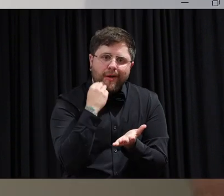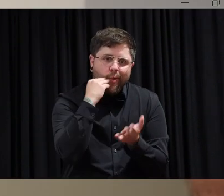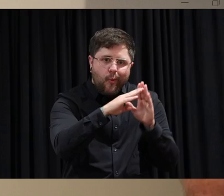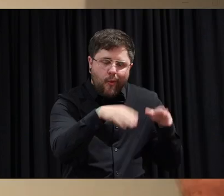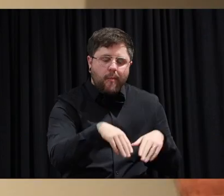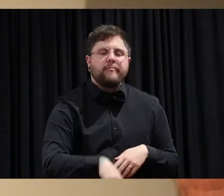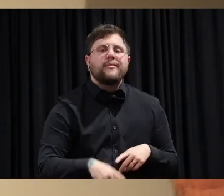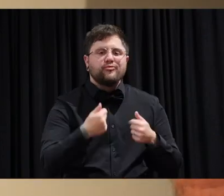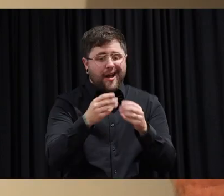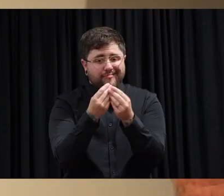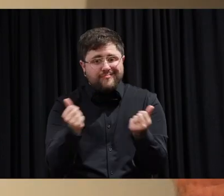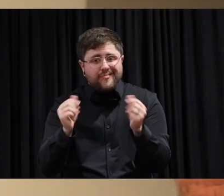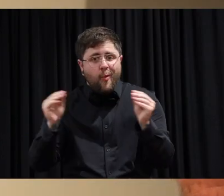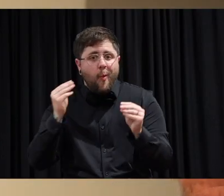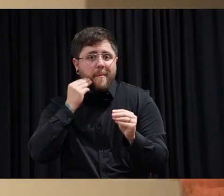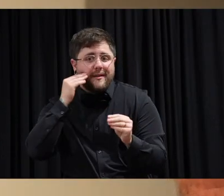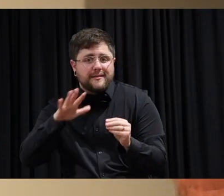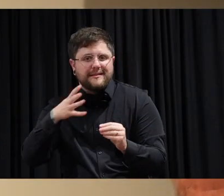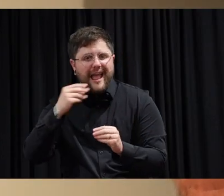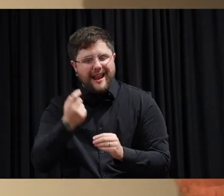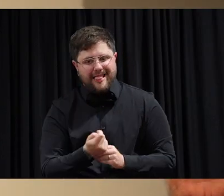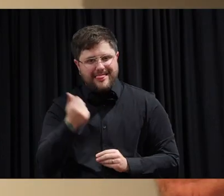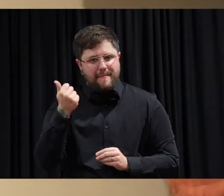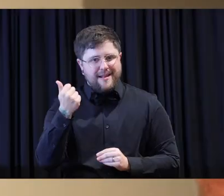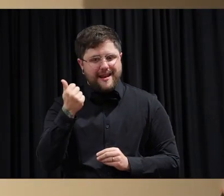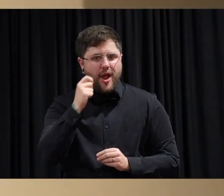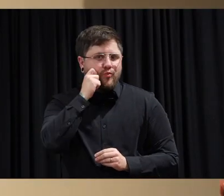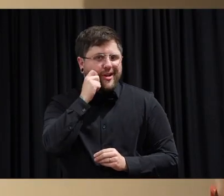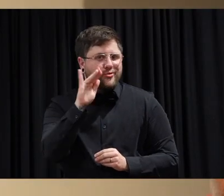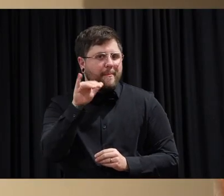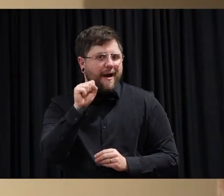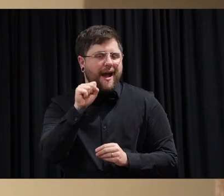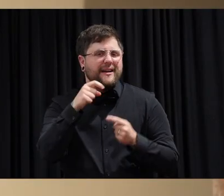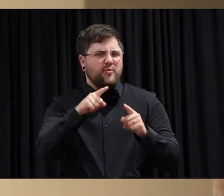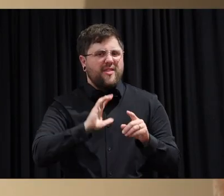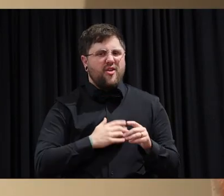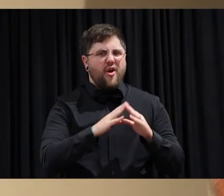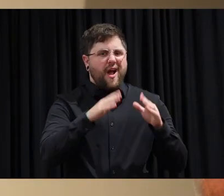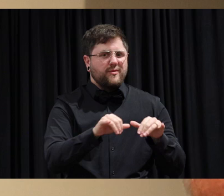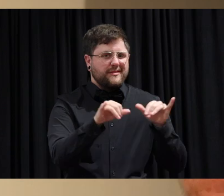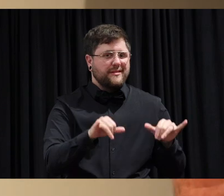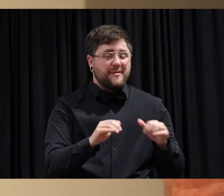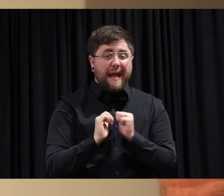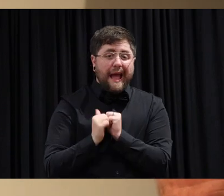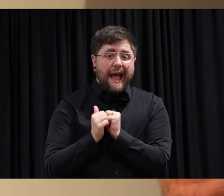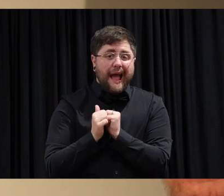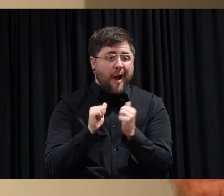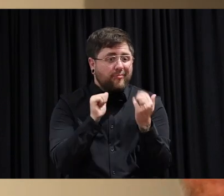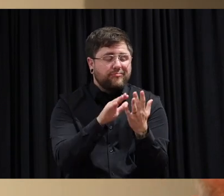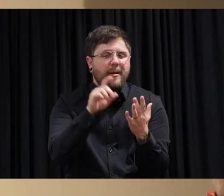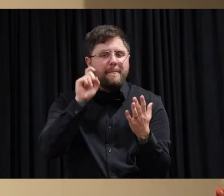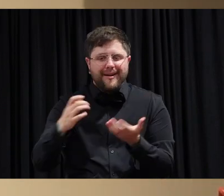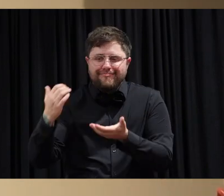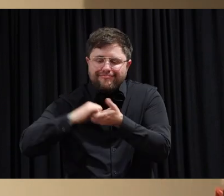homelessness, and eliminate racial biases in the housing system. And in order for us to do that, we have to work